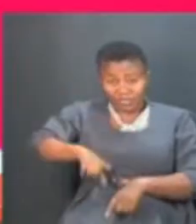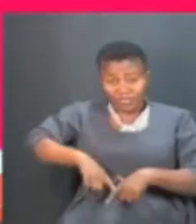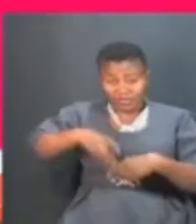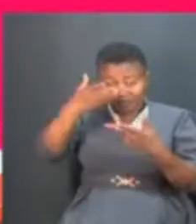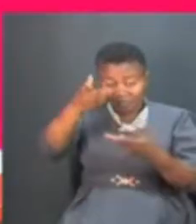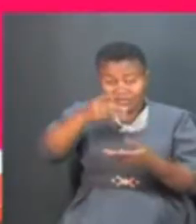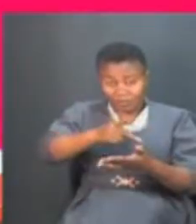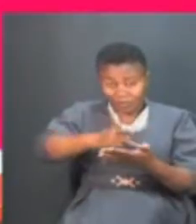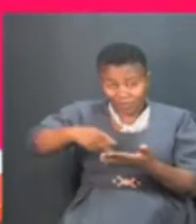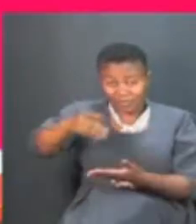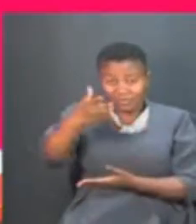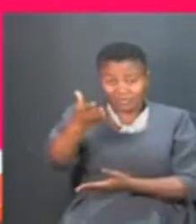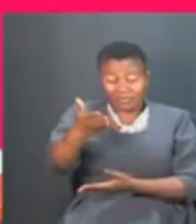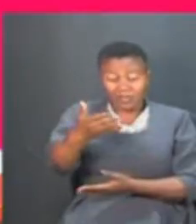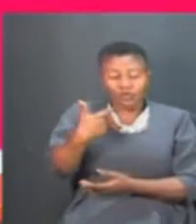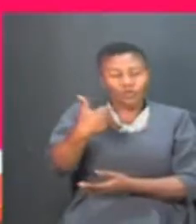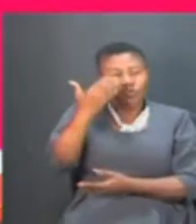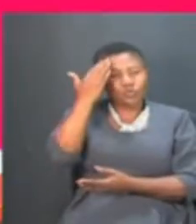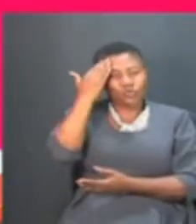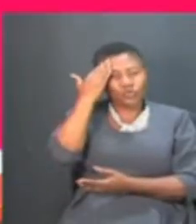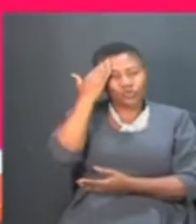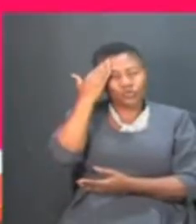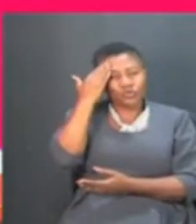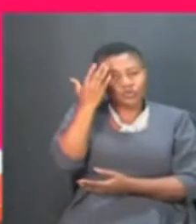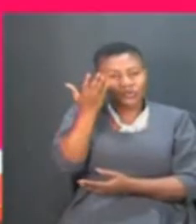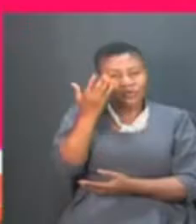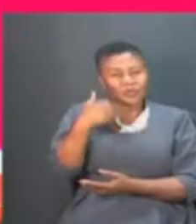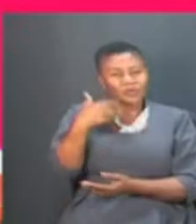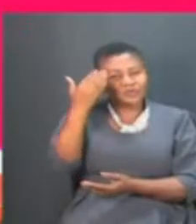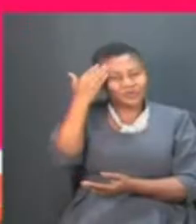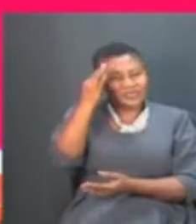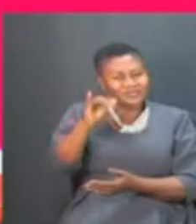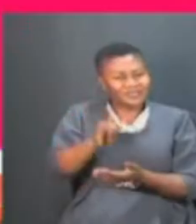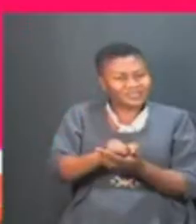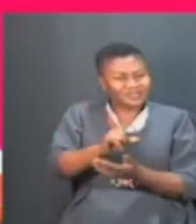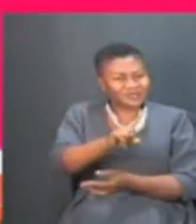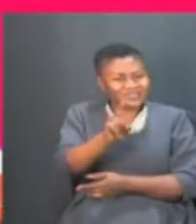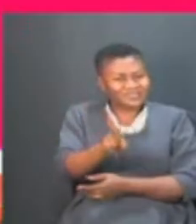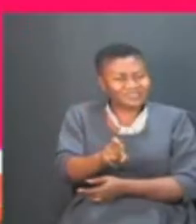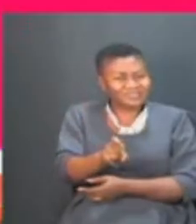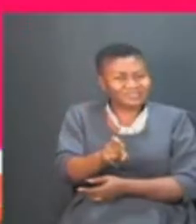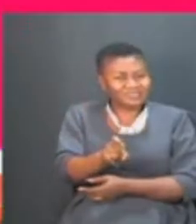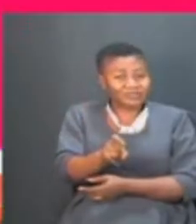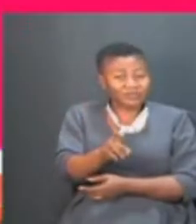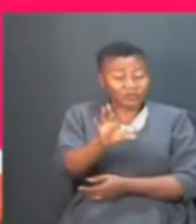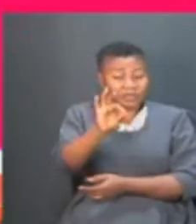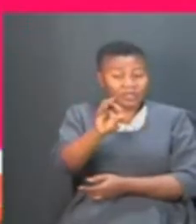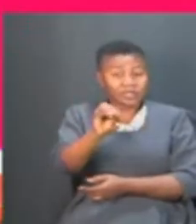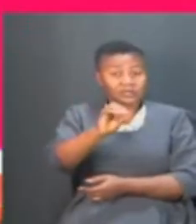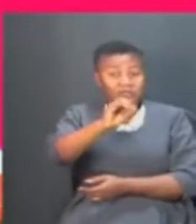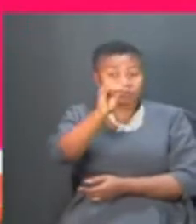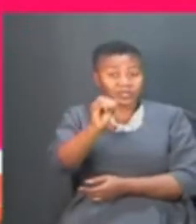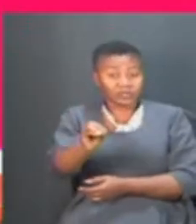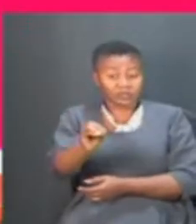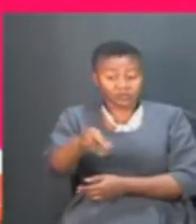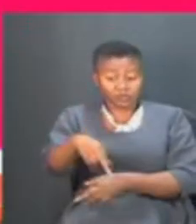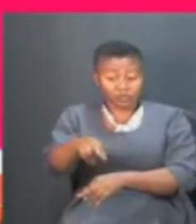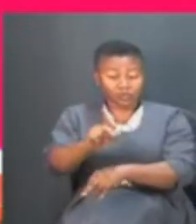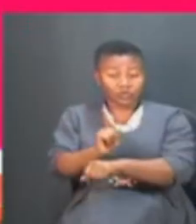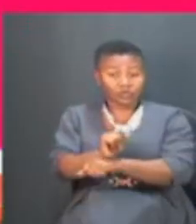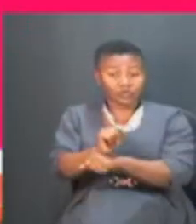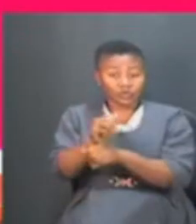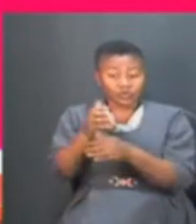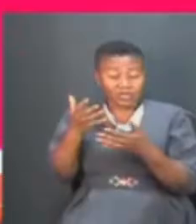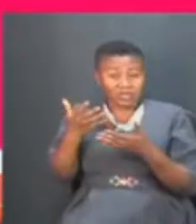Central. As to whether that is a question, is it 90% of the road? The only thing that I can call